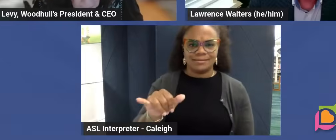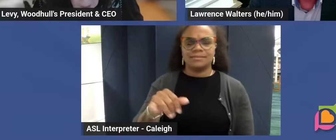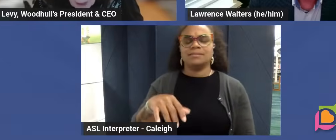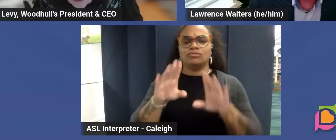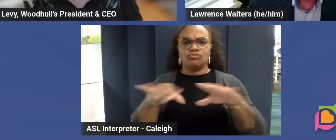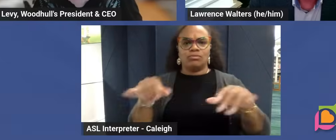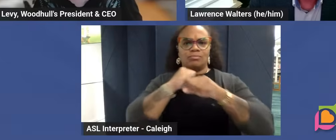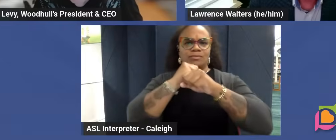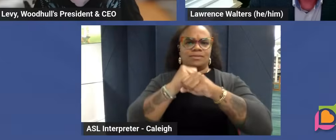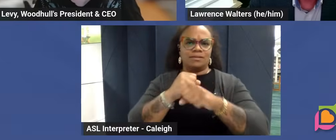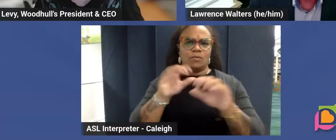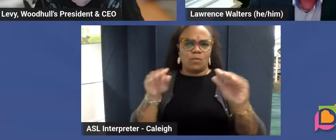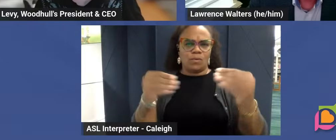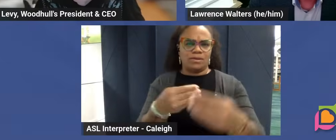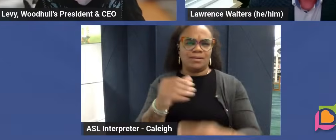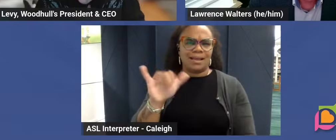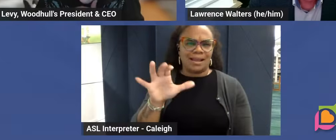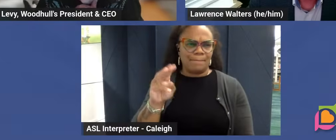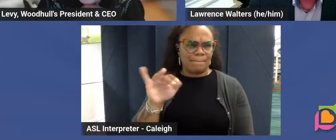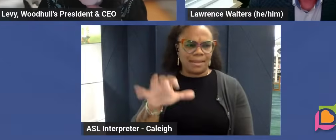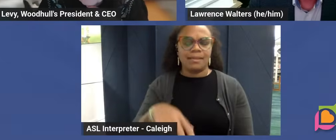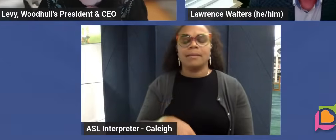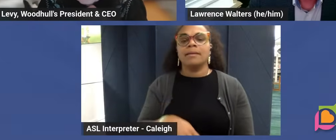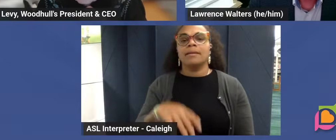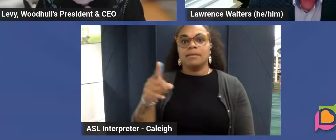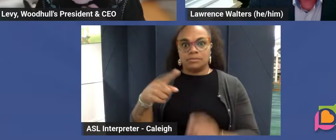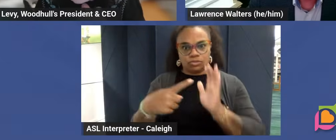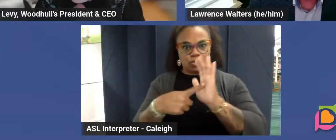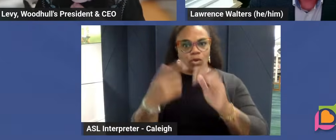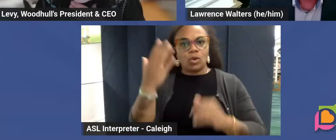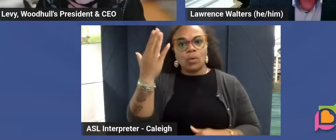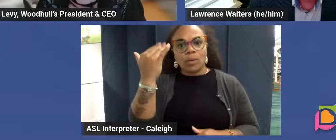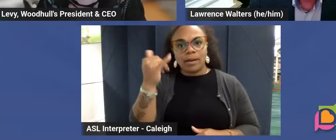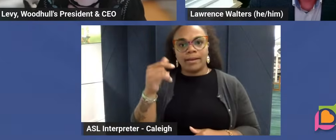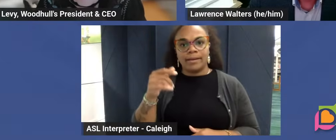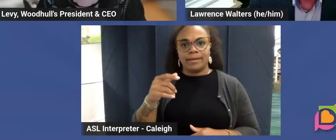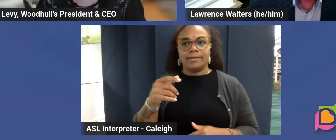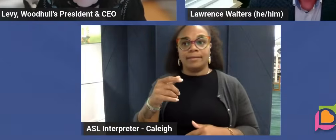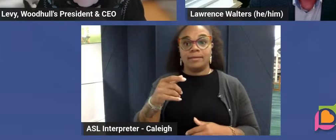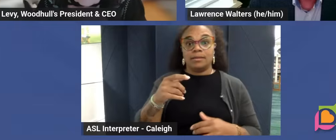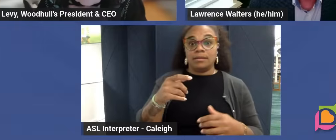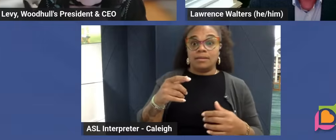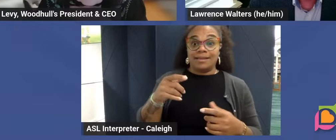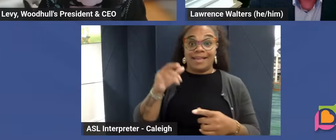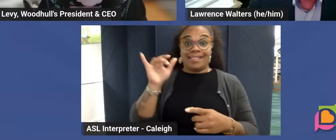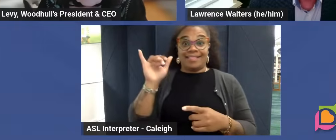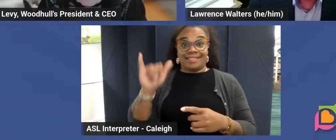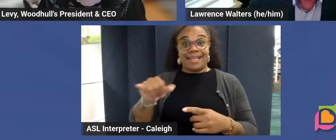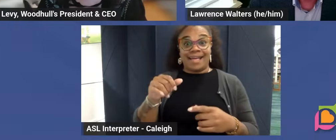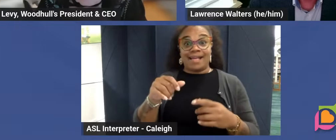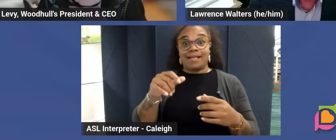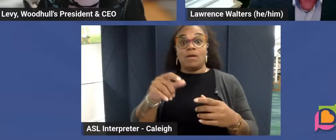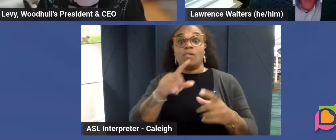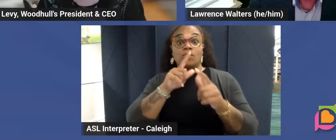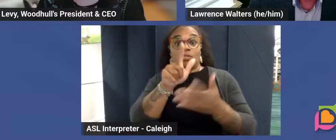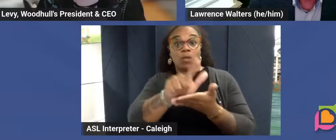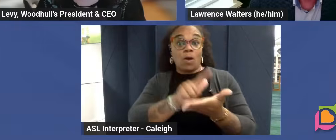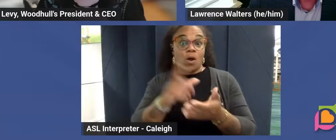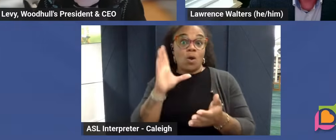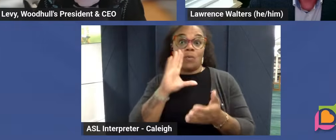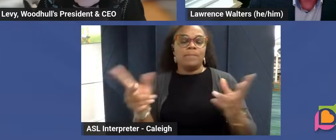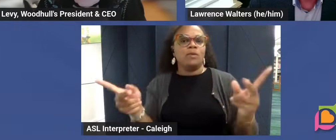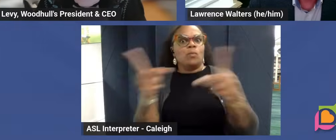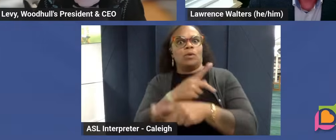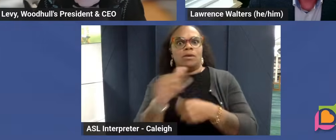organization that illustrated why it's actually more harmful to children to adopt a law like this